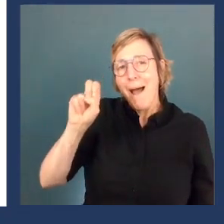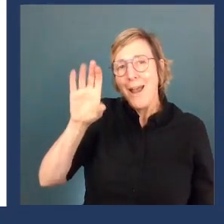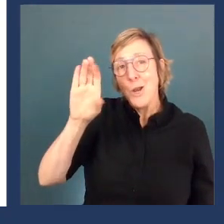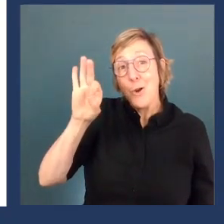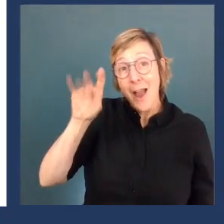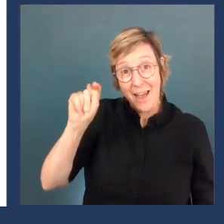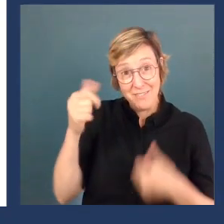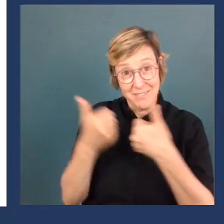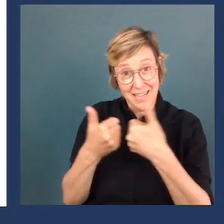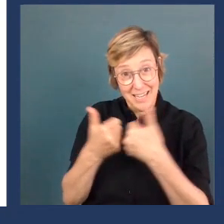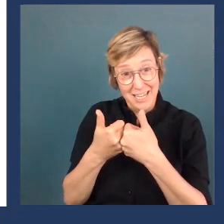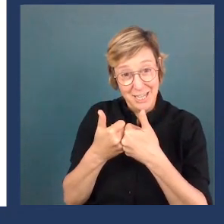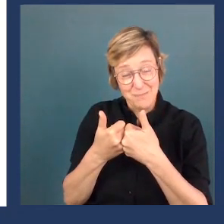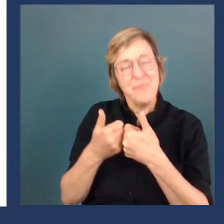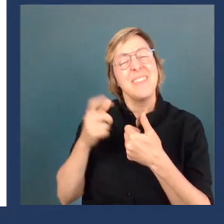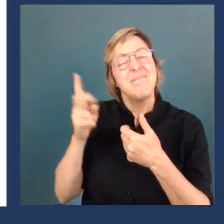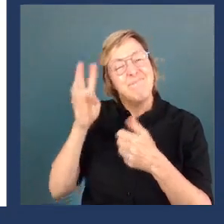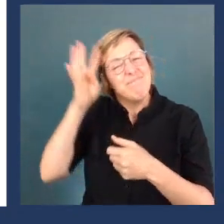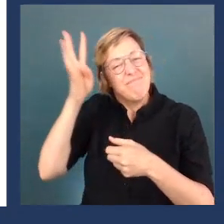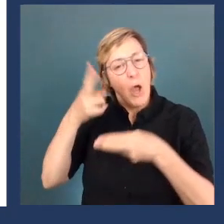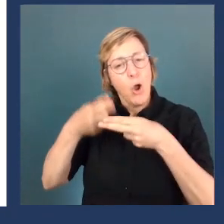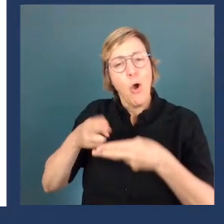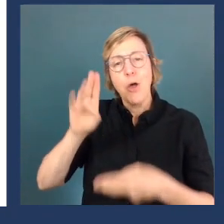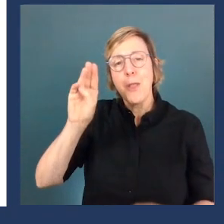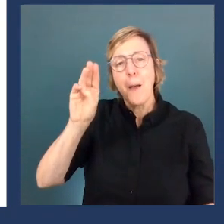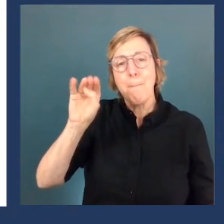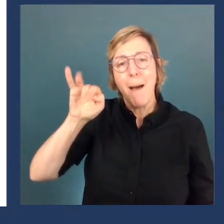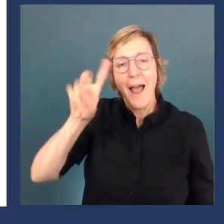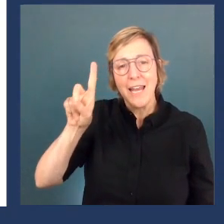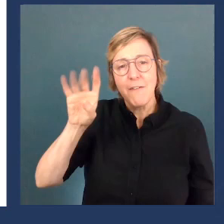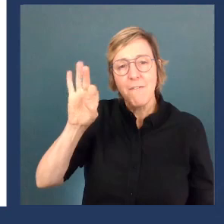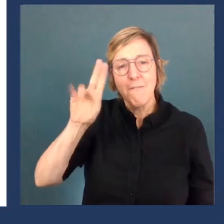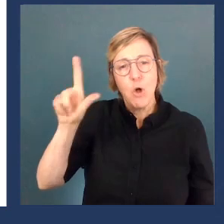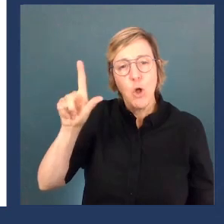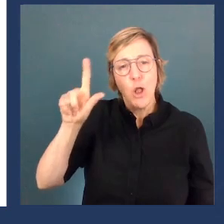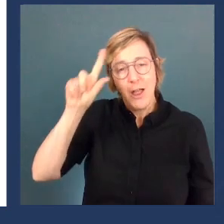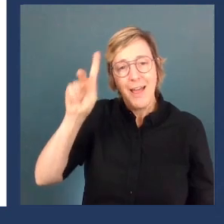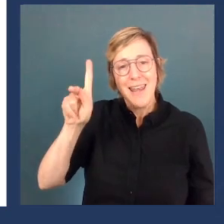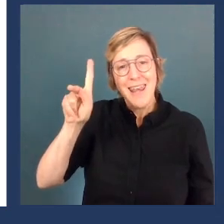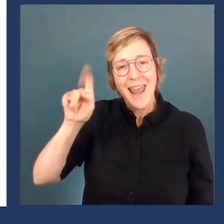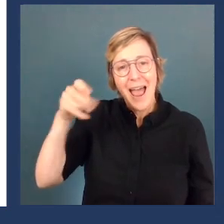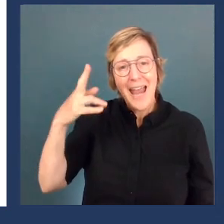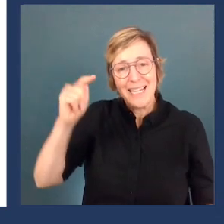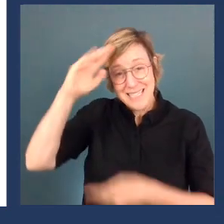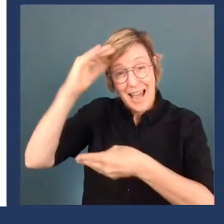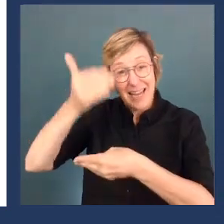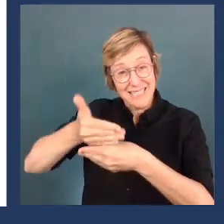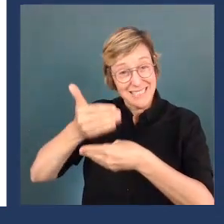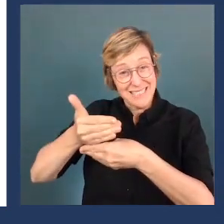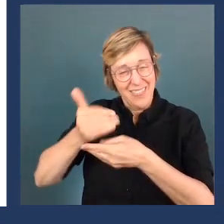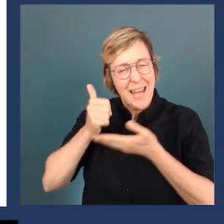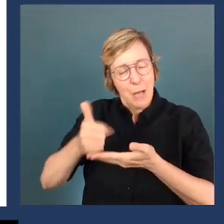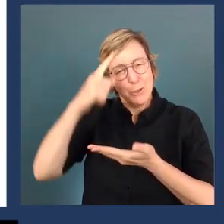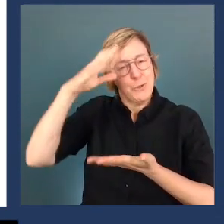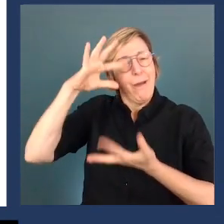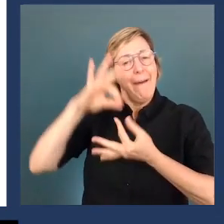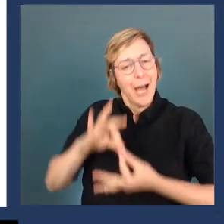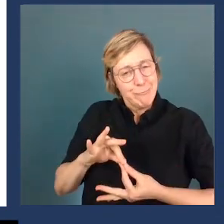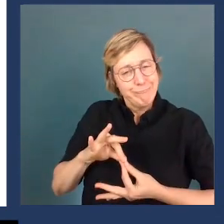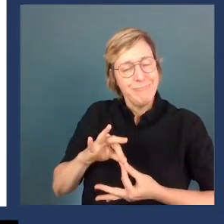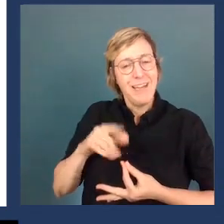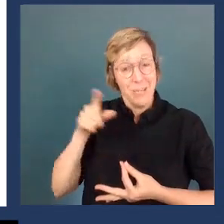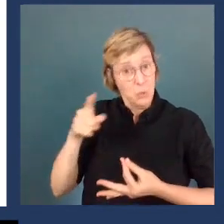aims to help young people develop social and emotional skills. You can check out the interactive world today and even get a content pack